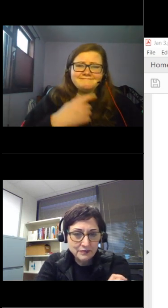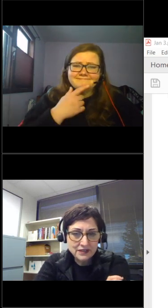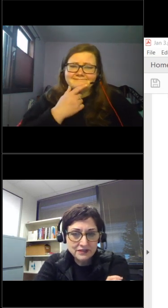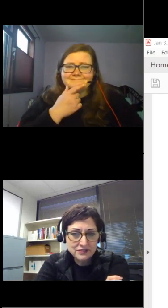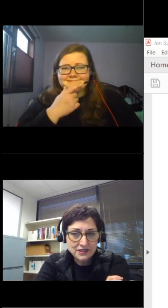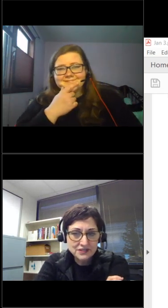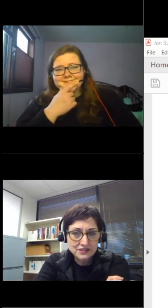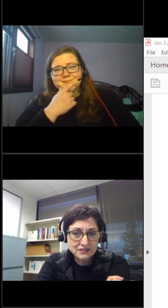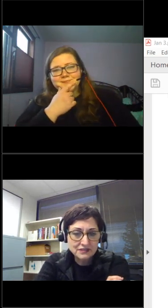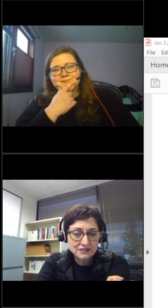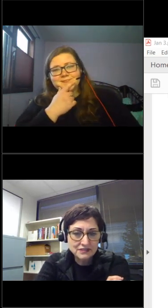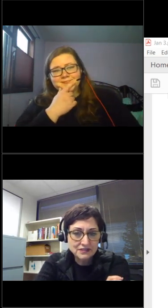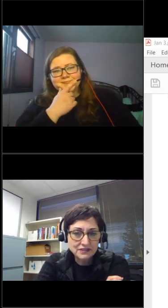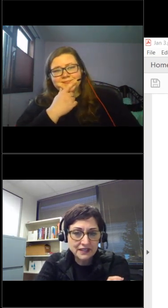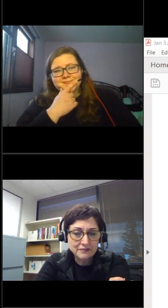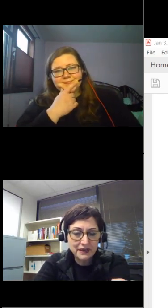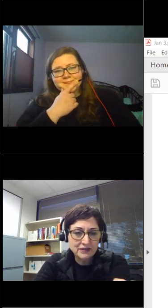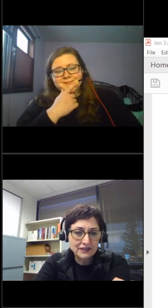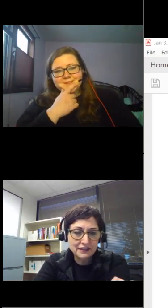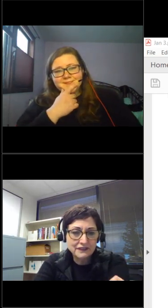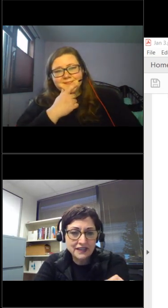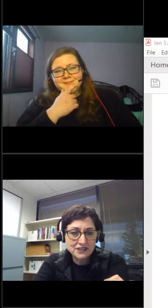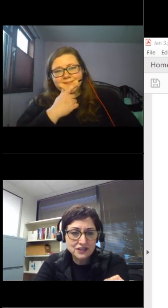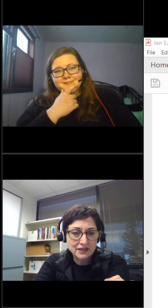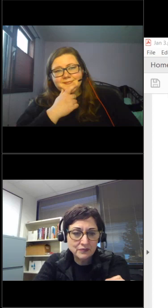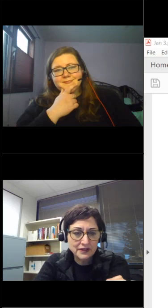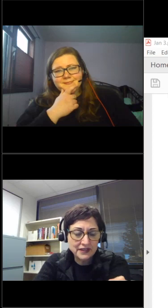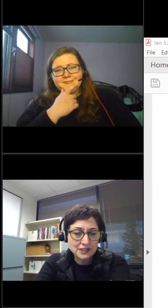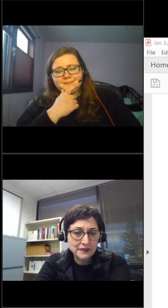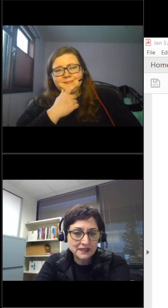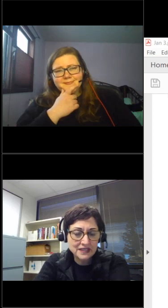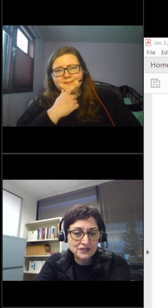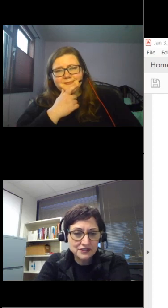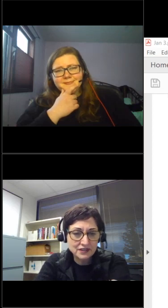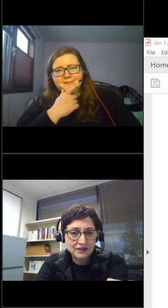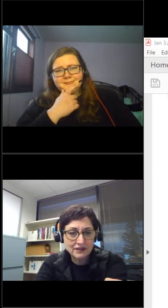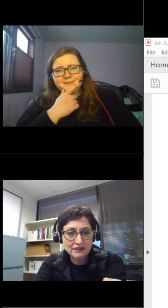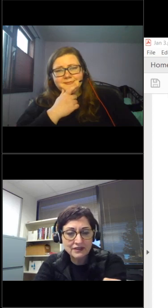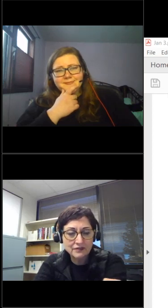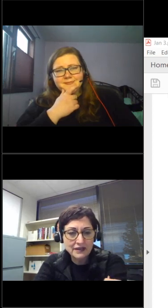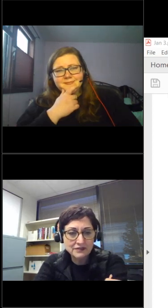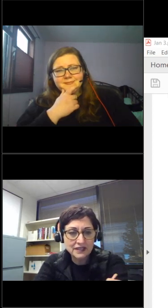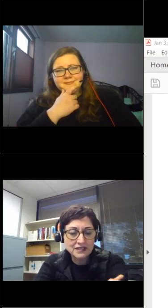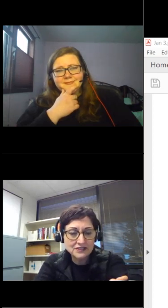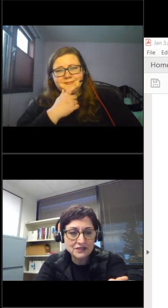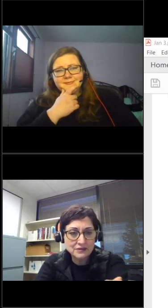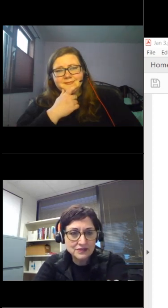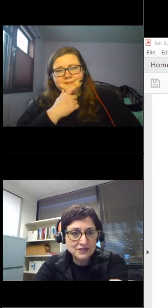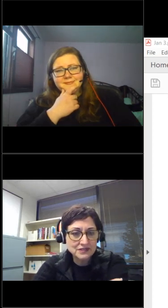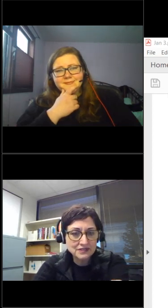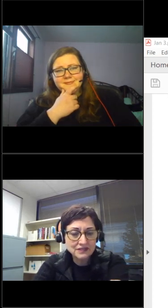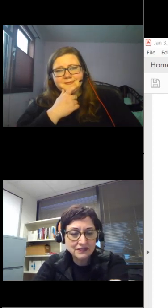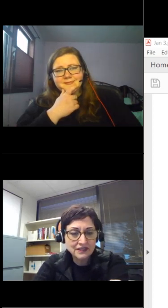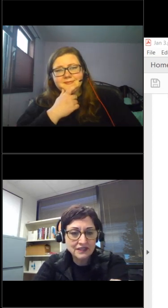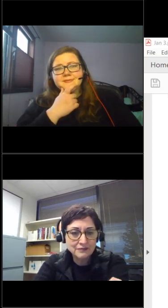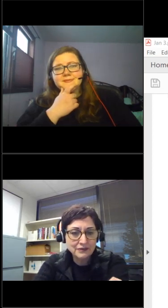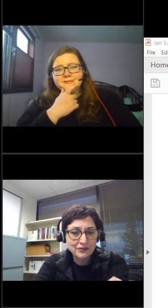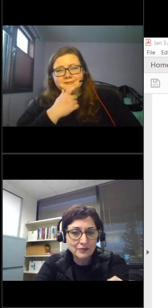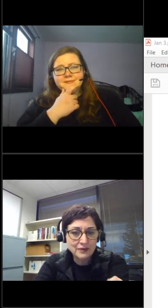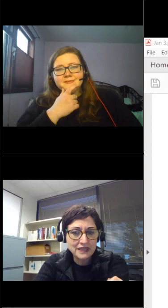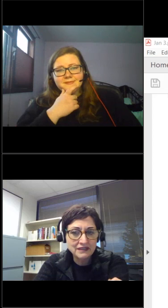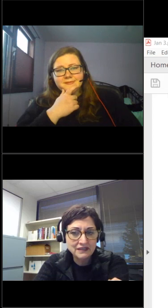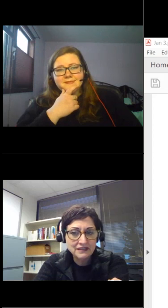Maybe we could just get better clarification on what the expectations are around case notes,